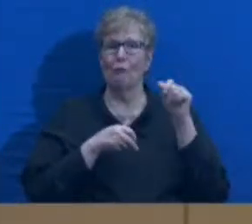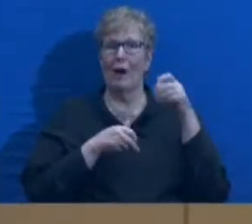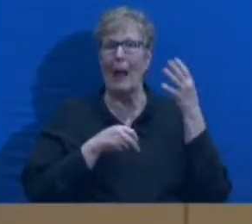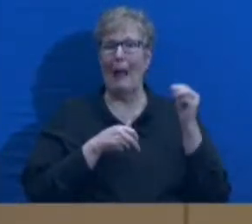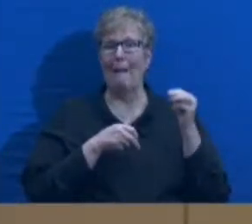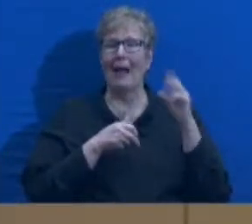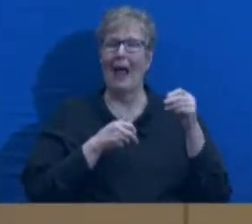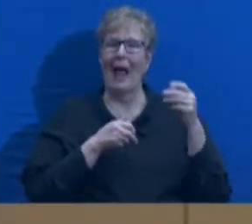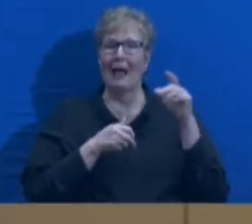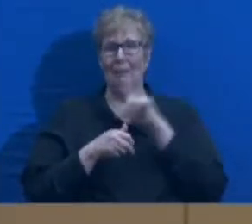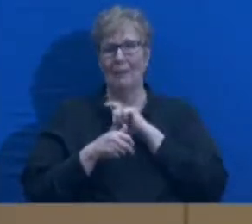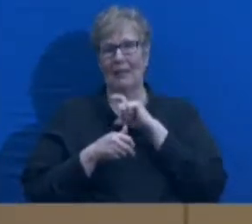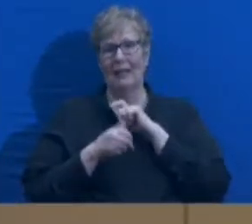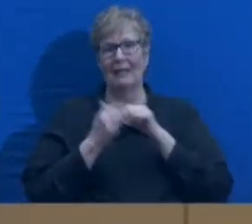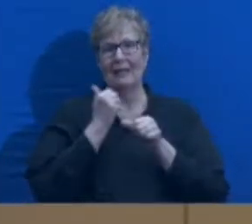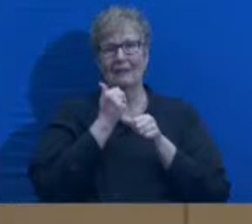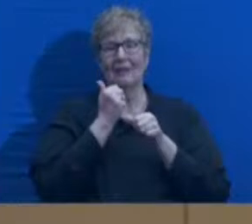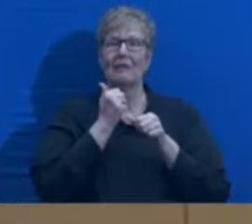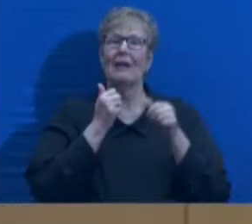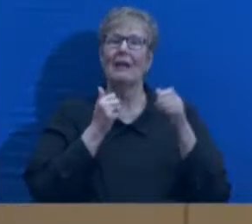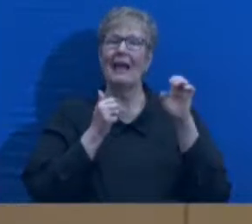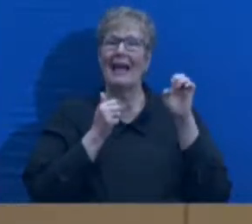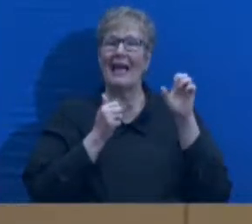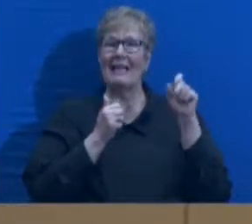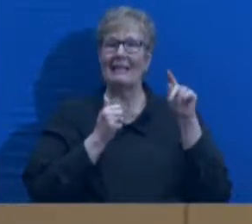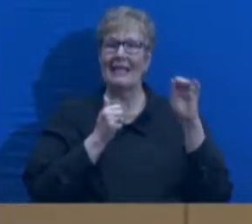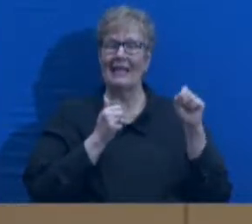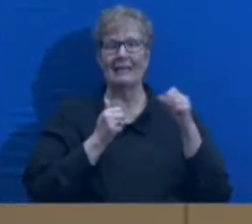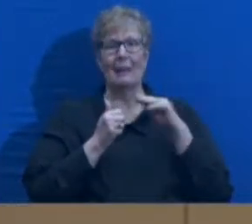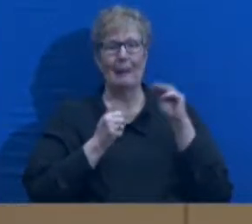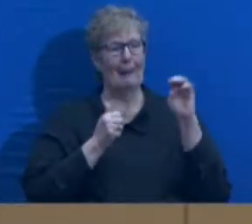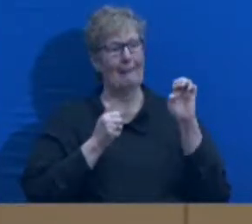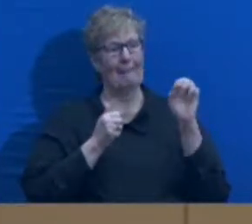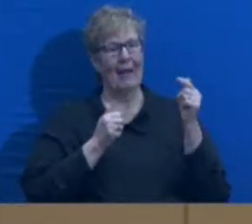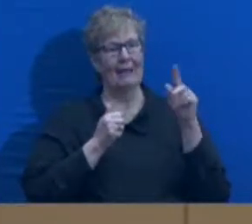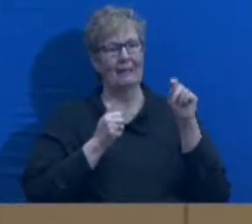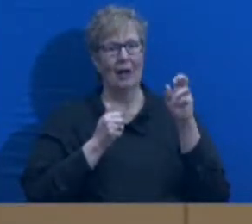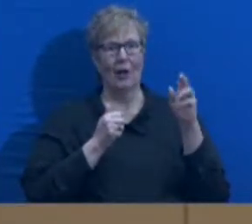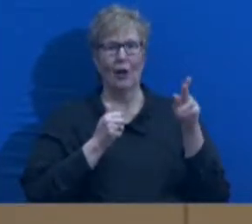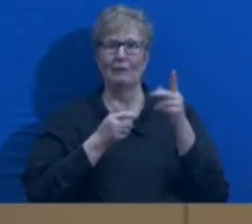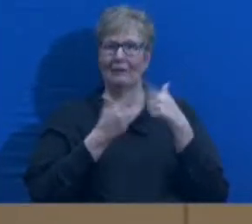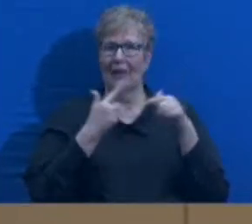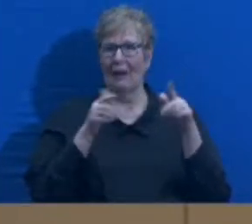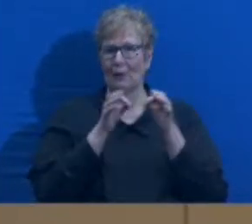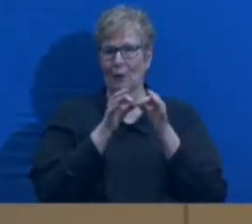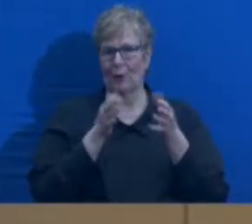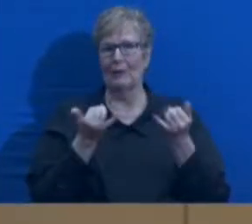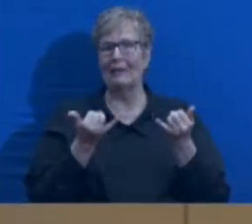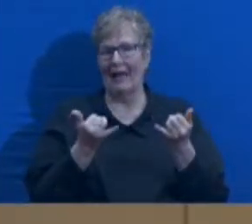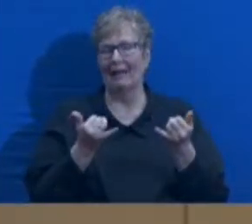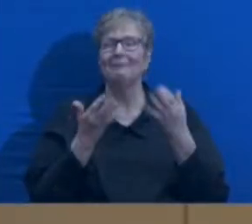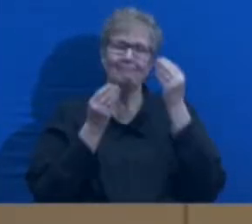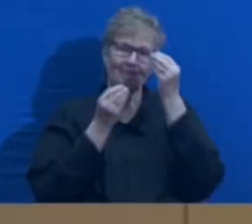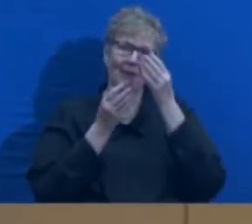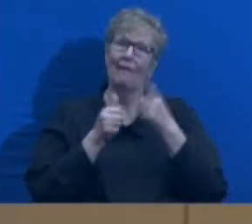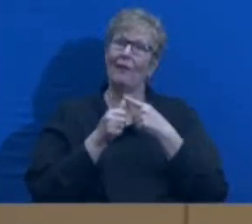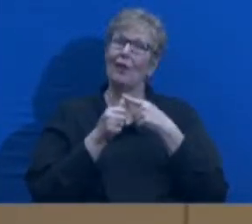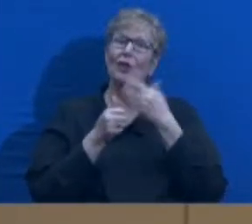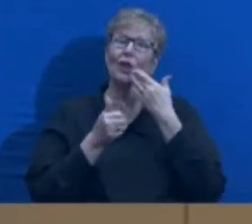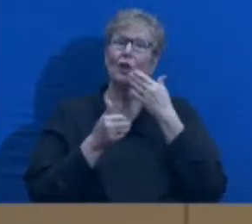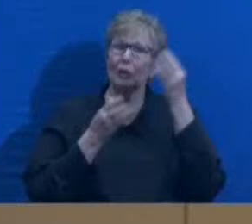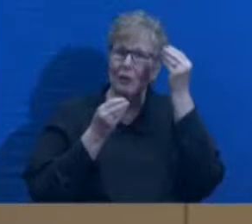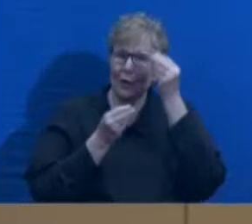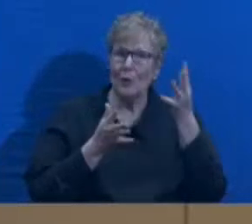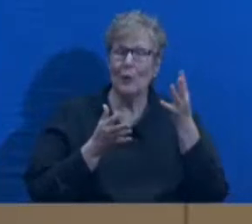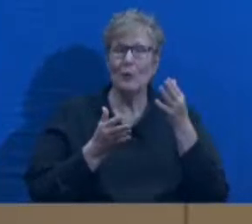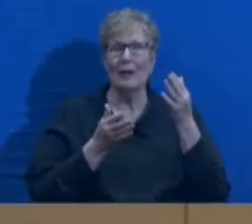Jeff Estes. I want to thank Meg Tucker, who is providing our sign language services today. First, the good news. The declining